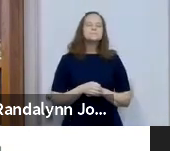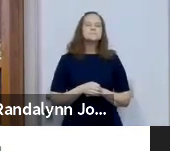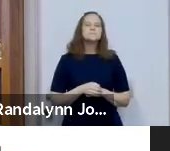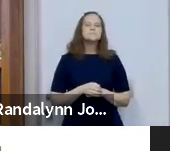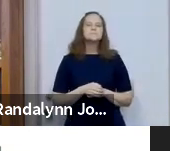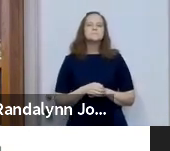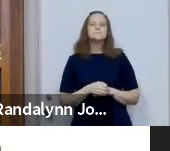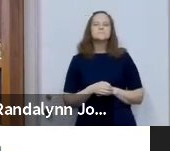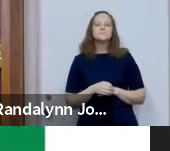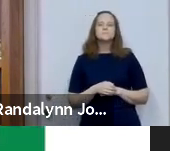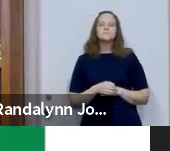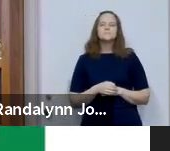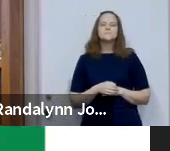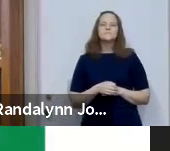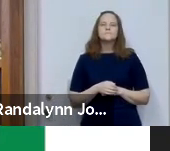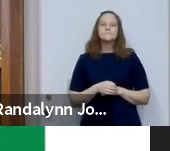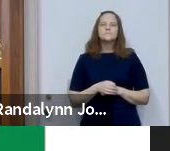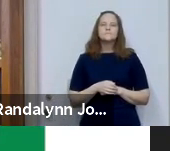Next slide,